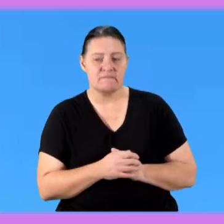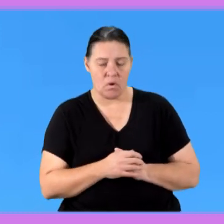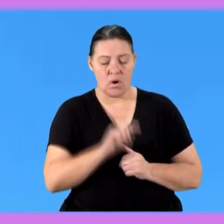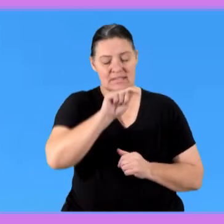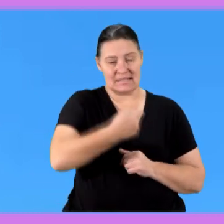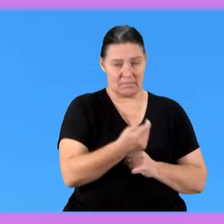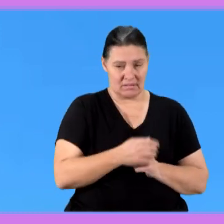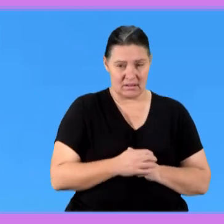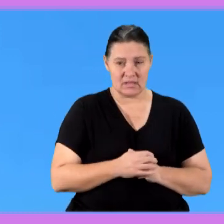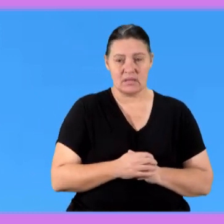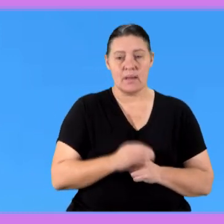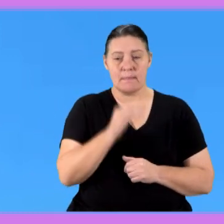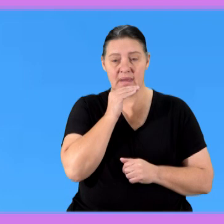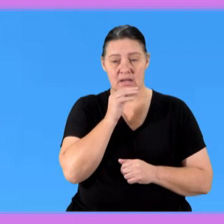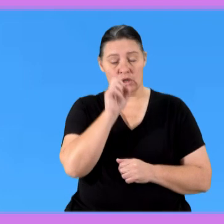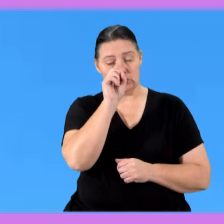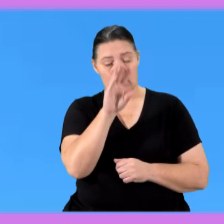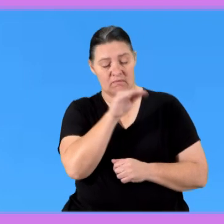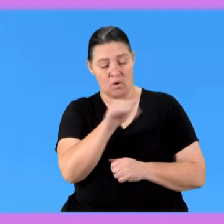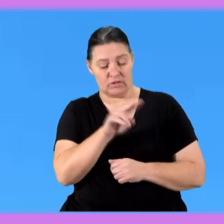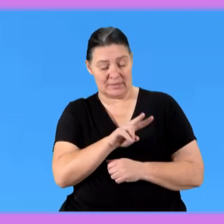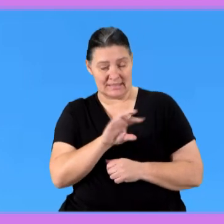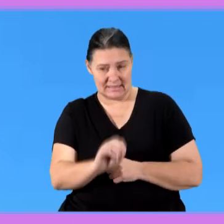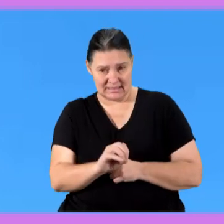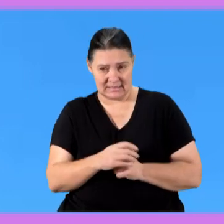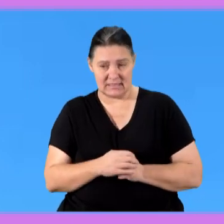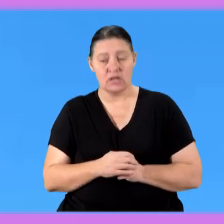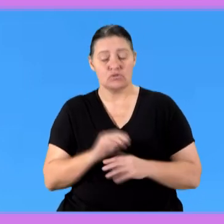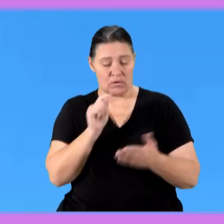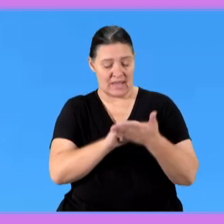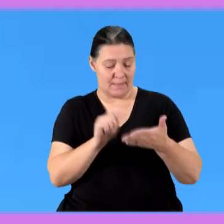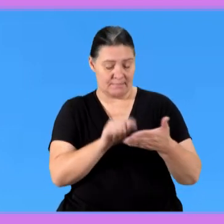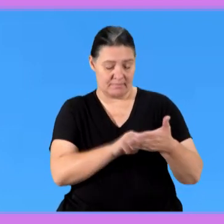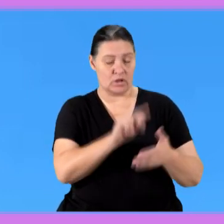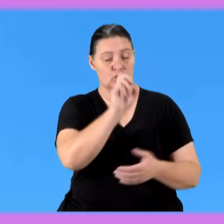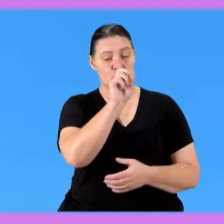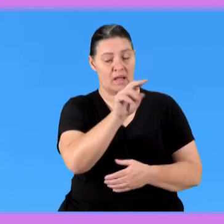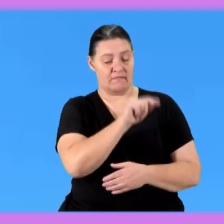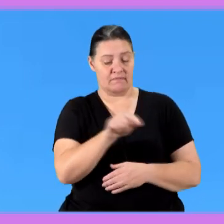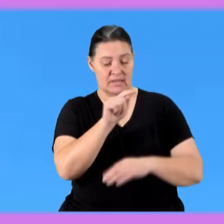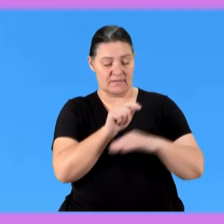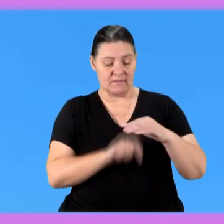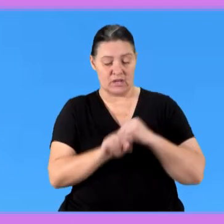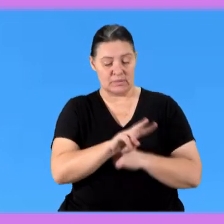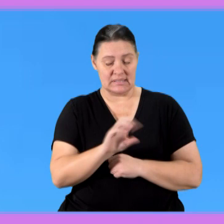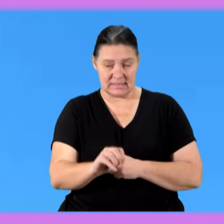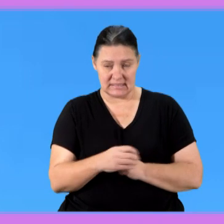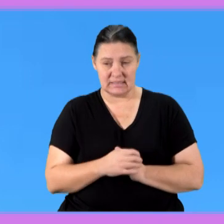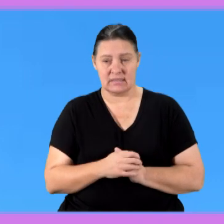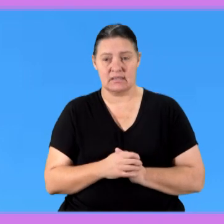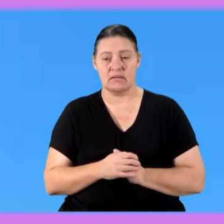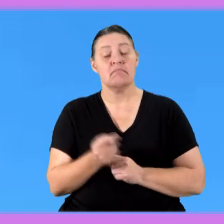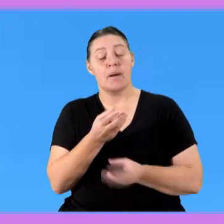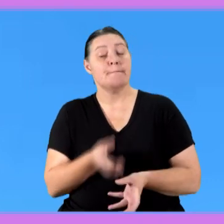the decimal. So therefore, in terms of a decimal, I'll type in 12 divided by 20. And you can use your calculator for